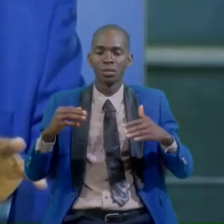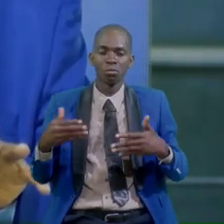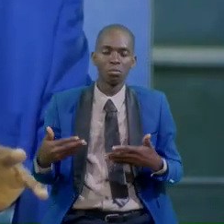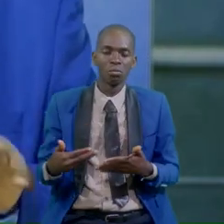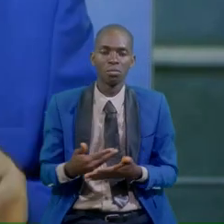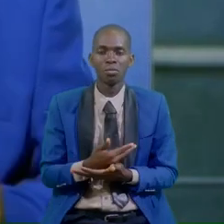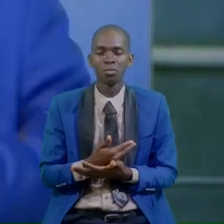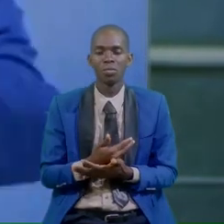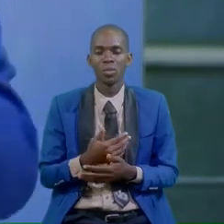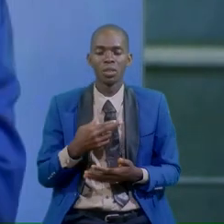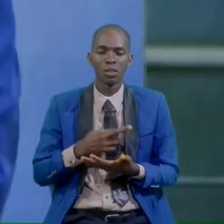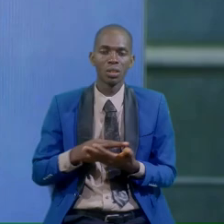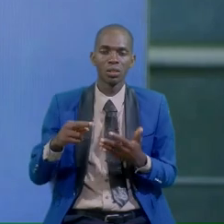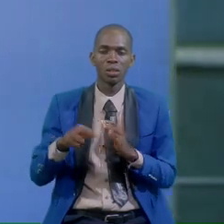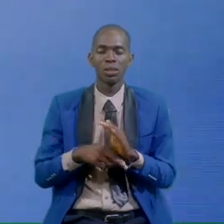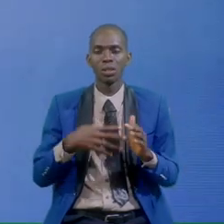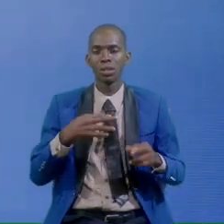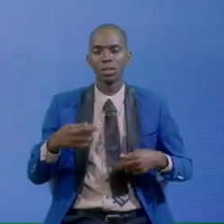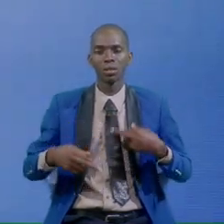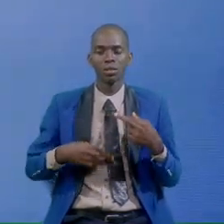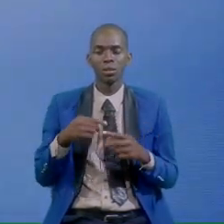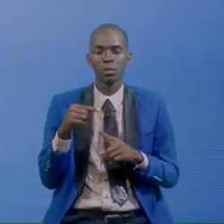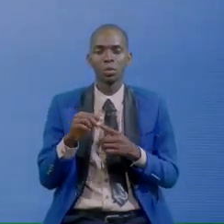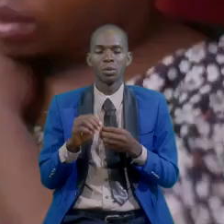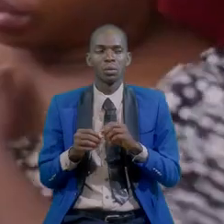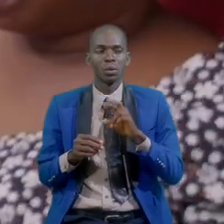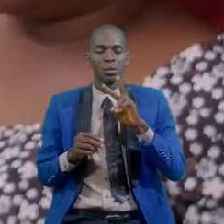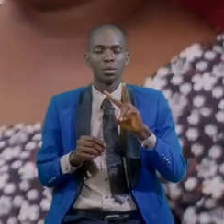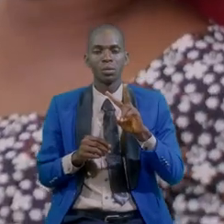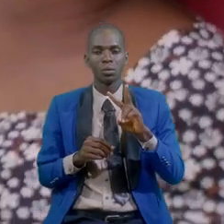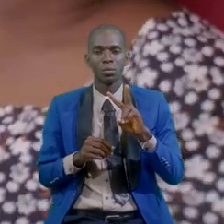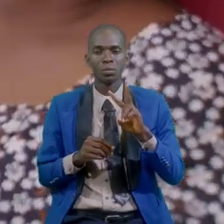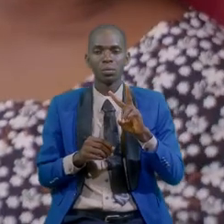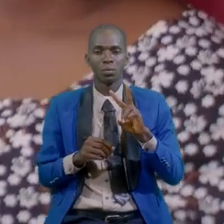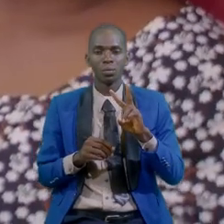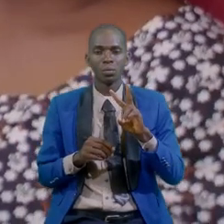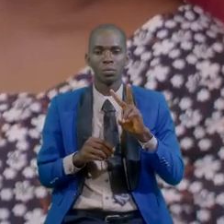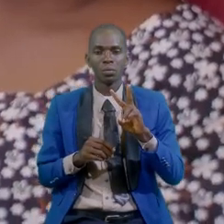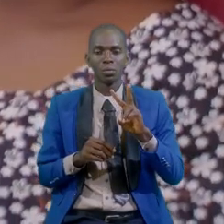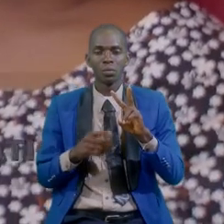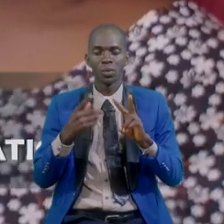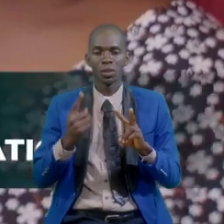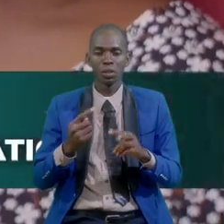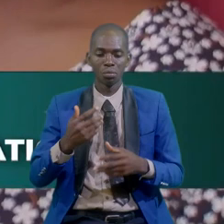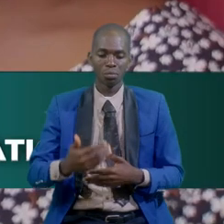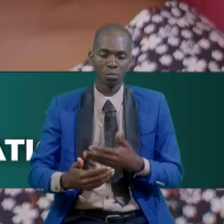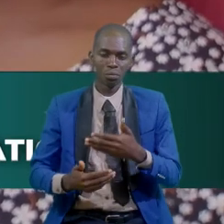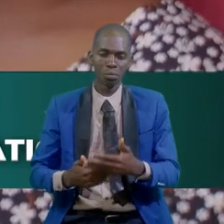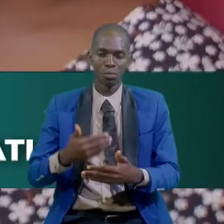righteousness, revival. Let's come to point number two here. Number two, the process of